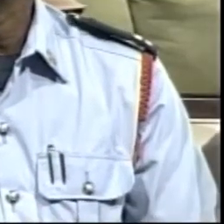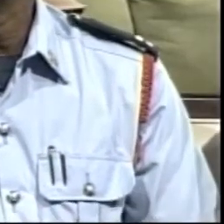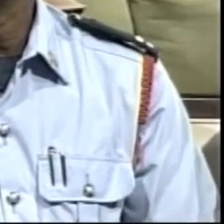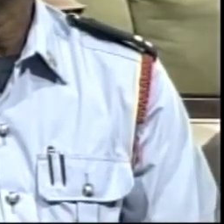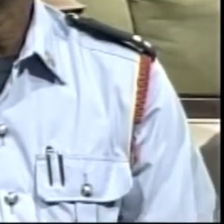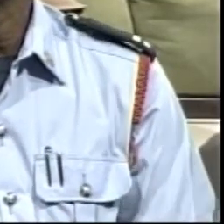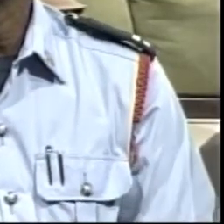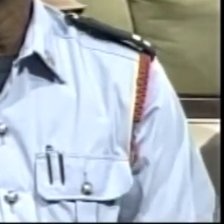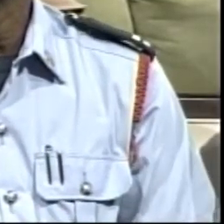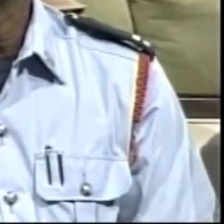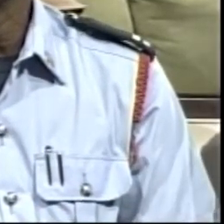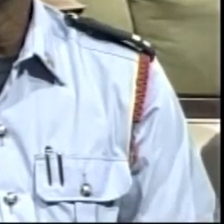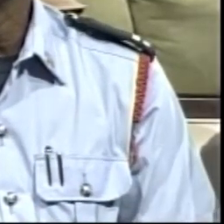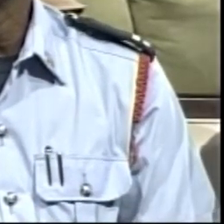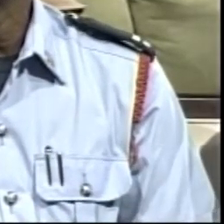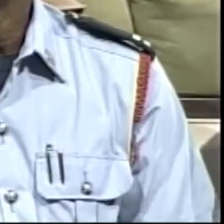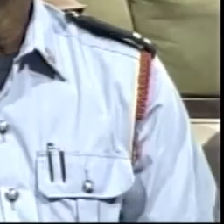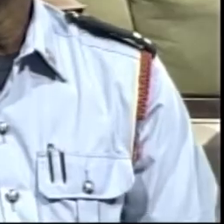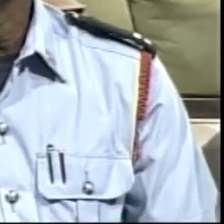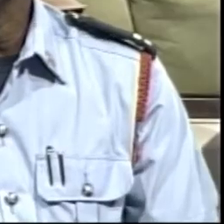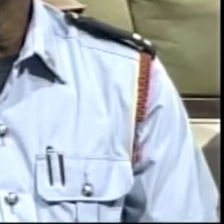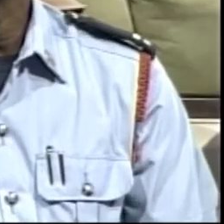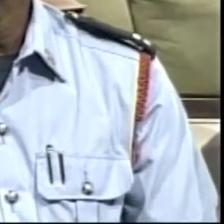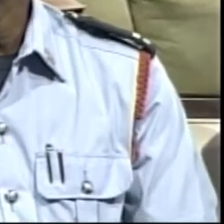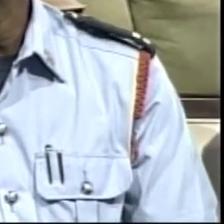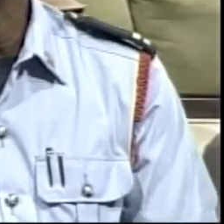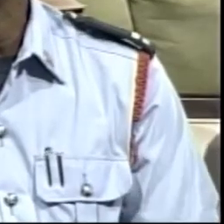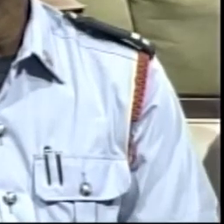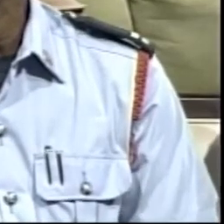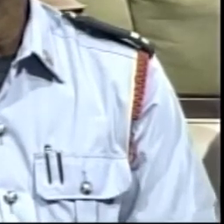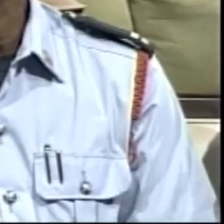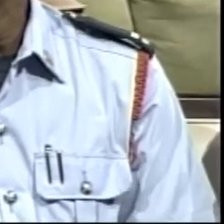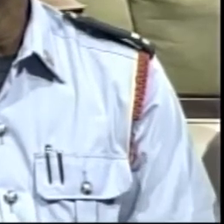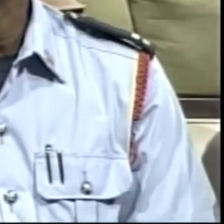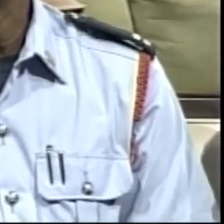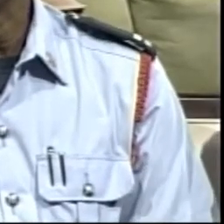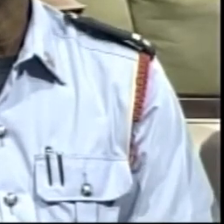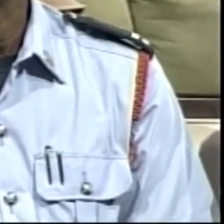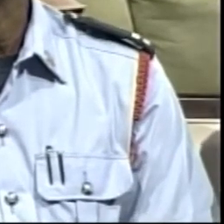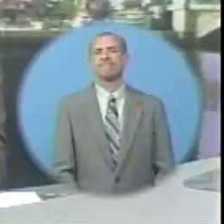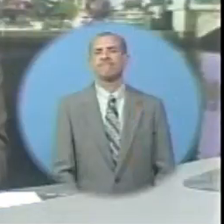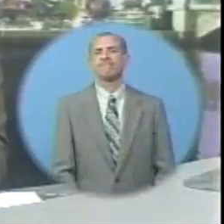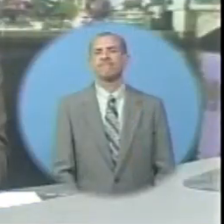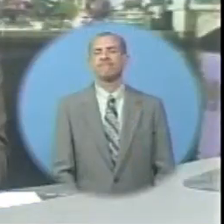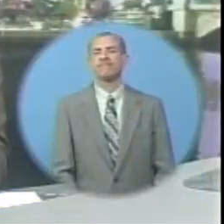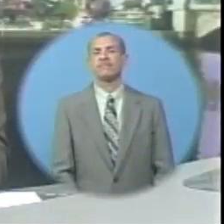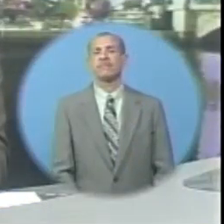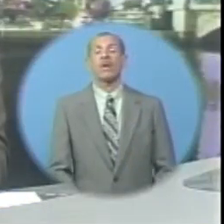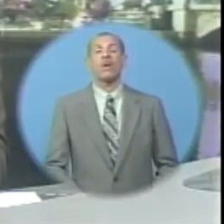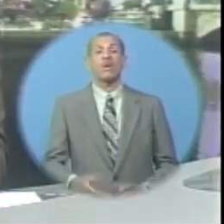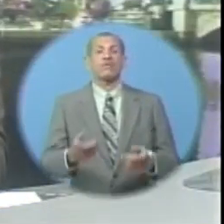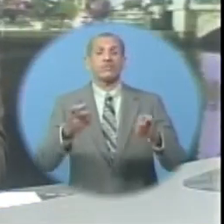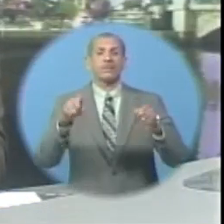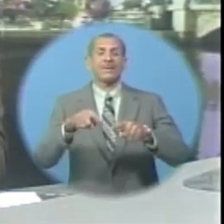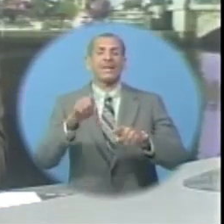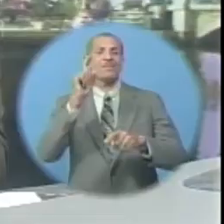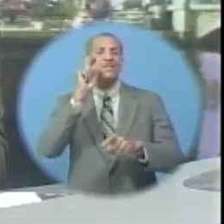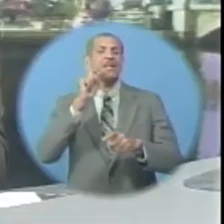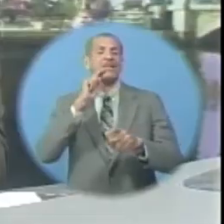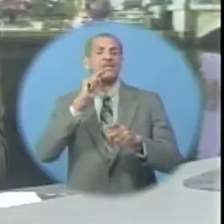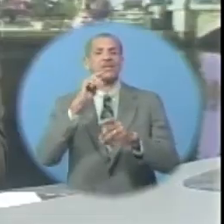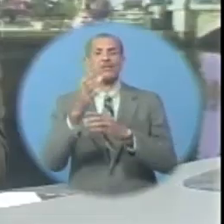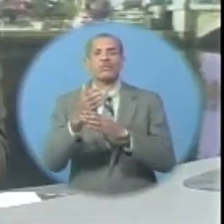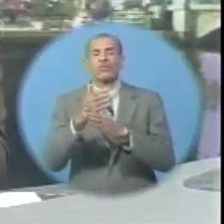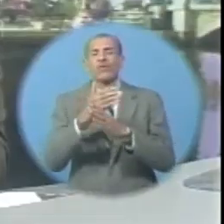you've got a neighbor who comes home drunk and fall asleep and so on. So these are things that you might also need to look at. With the advent of sexual